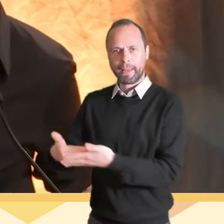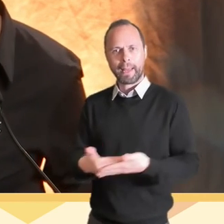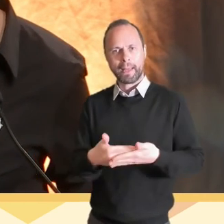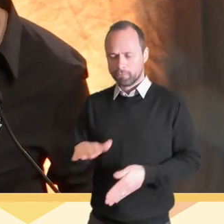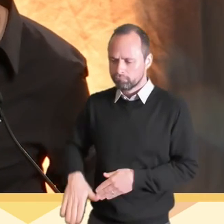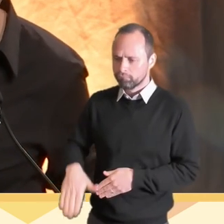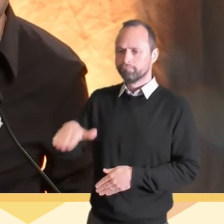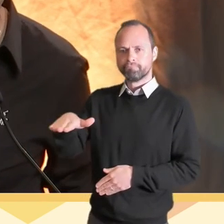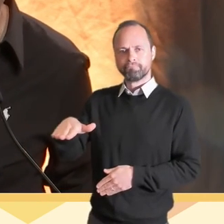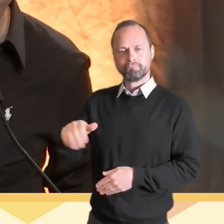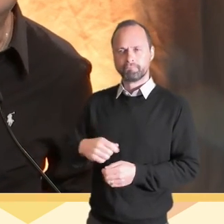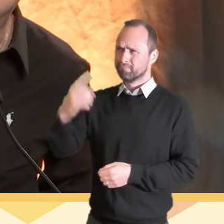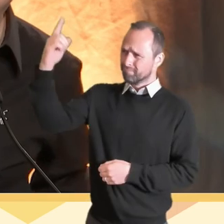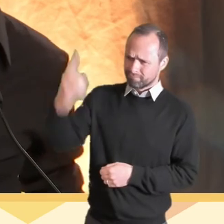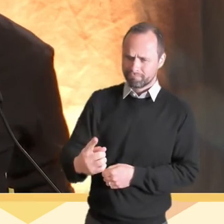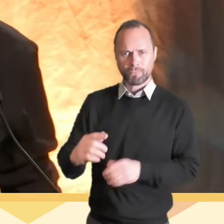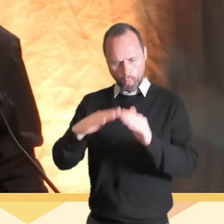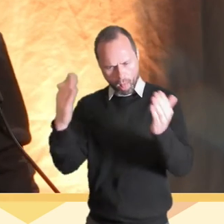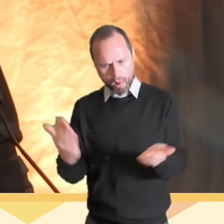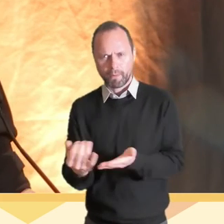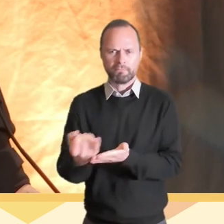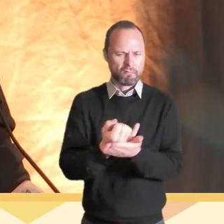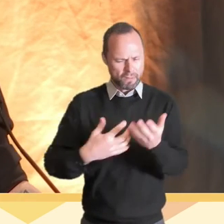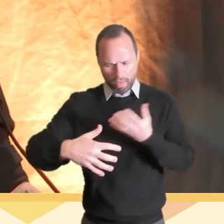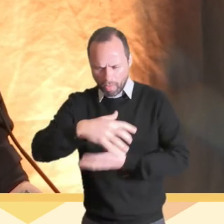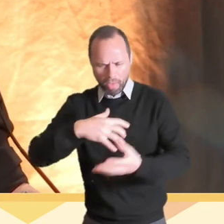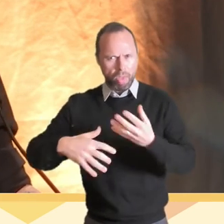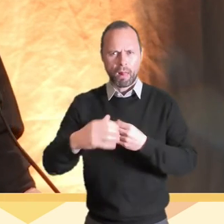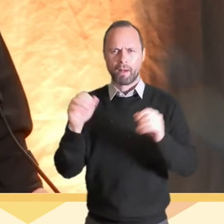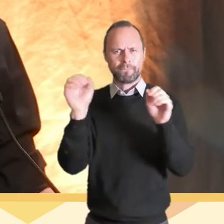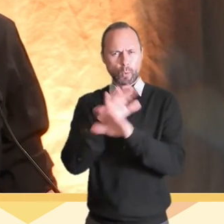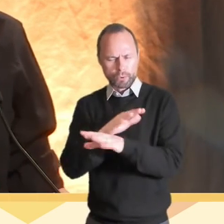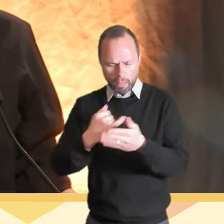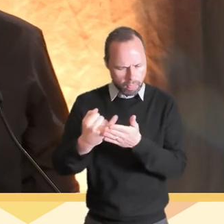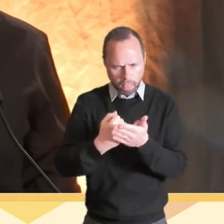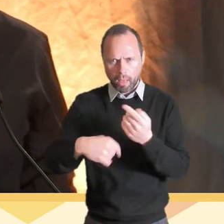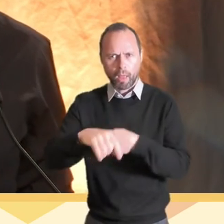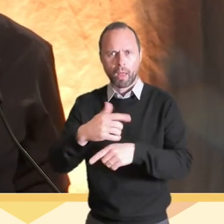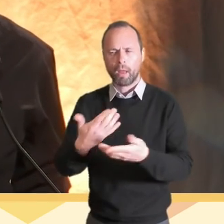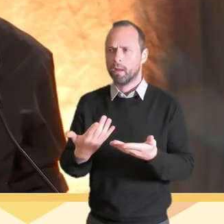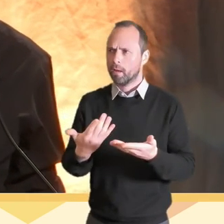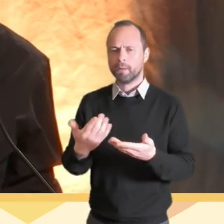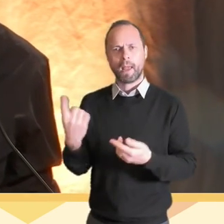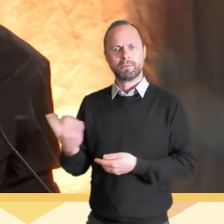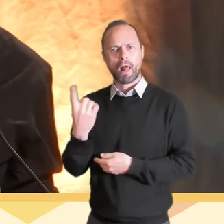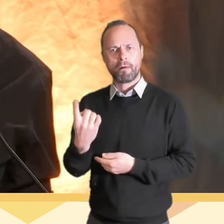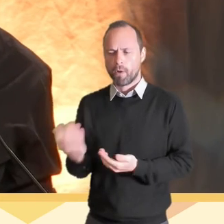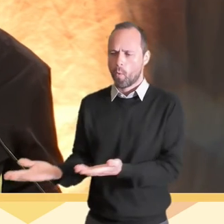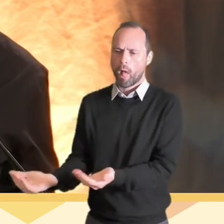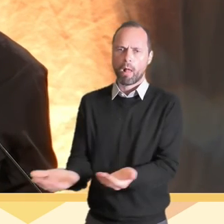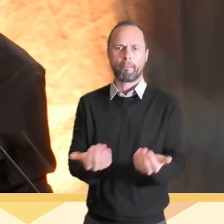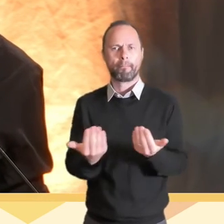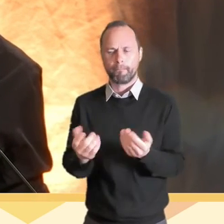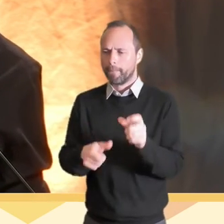came into our mess and our confusion, showing a radical hospitality to all